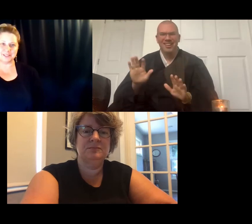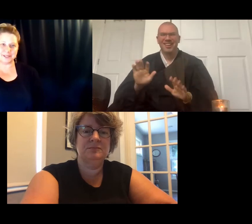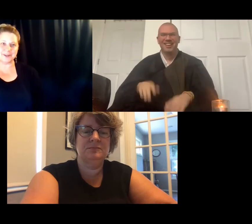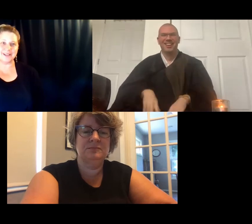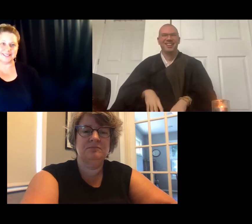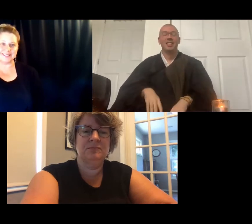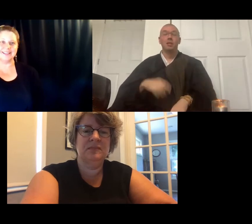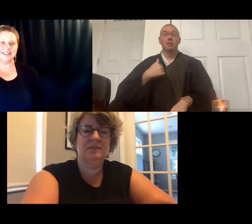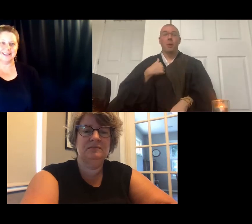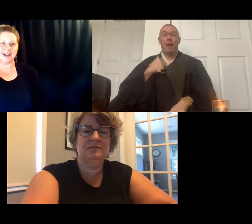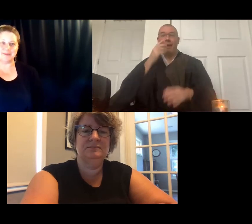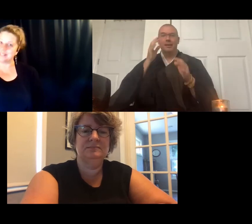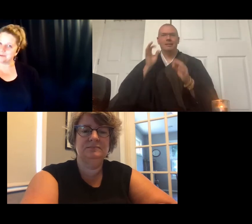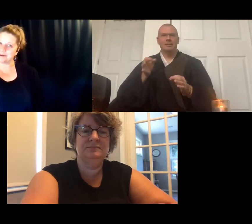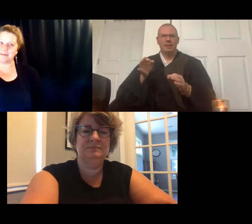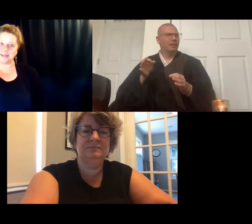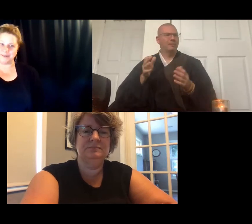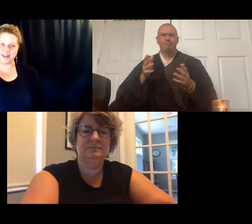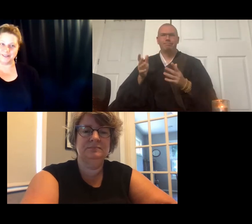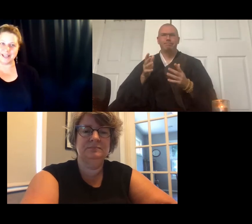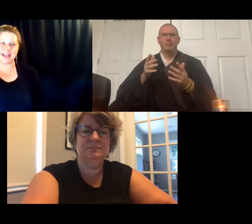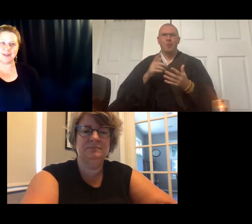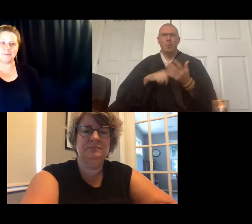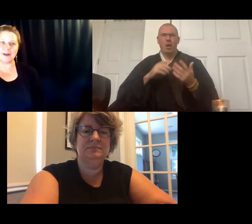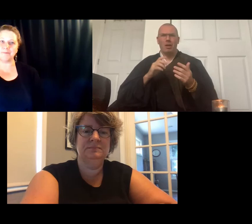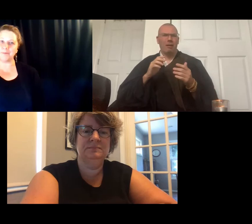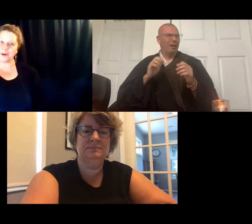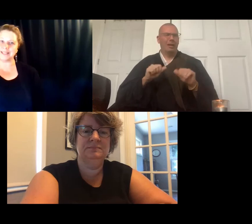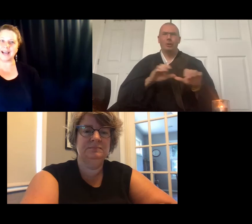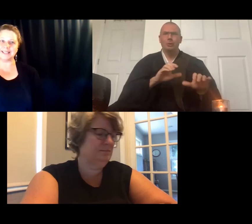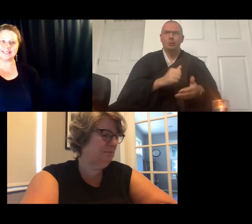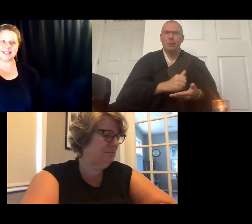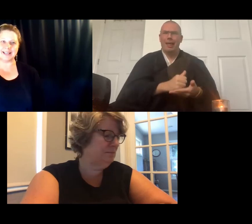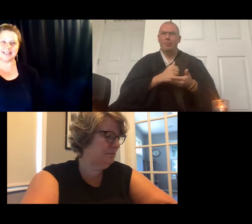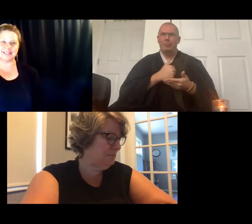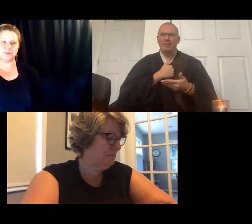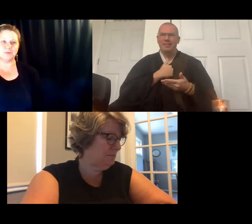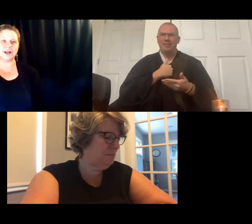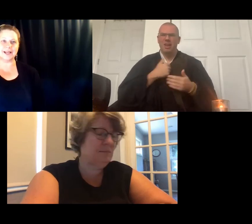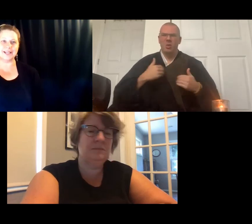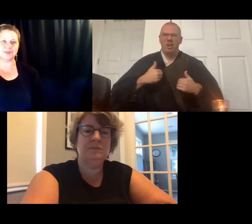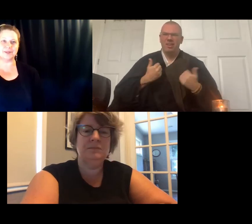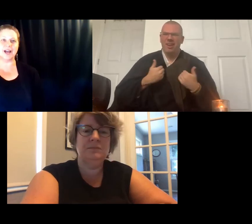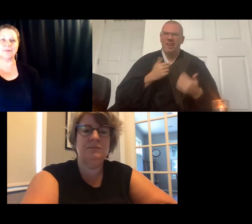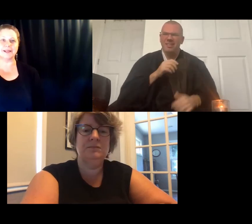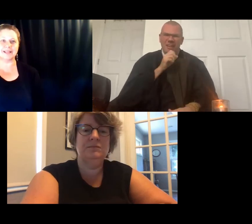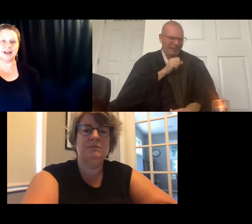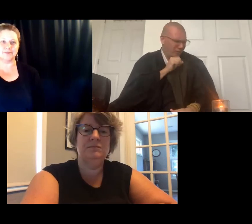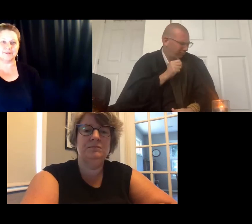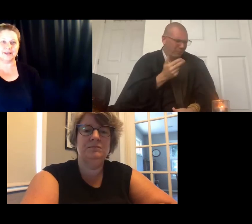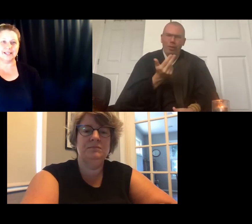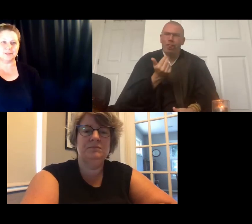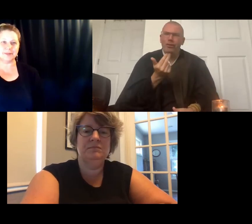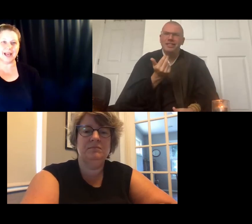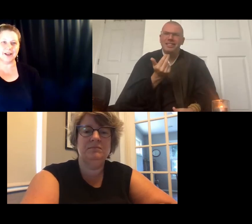was a little bit crazy. Some drama involved. And at a point I decided, what can I do to help